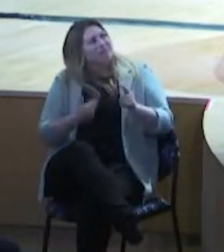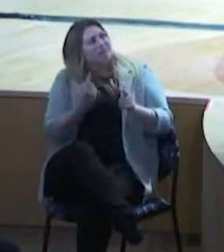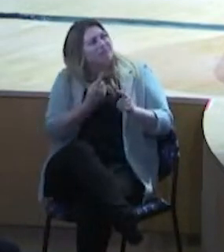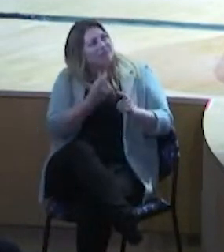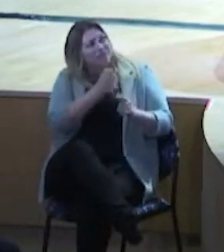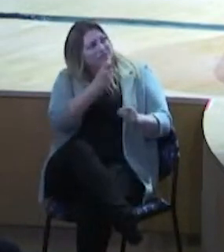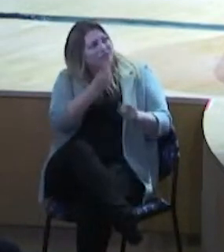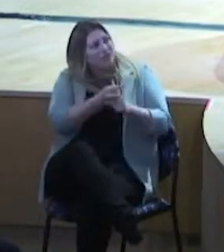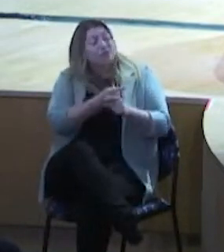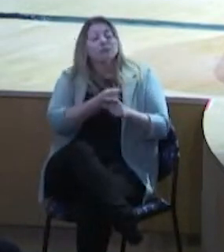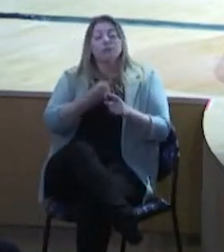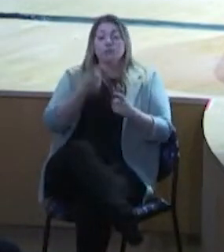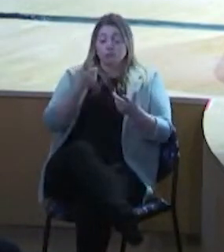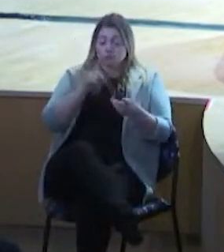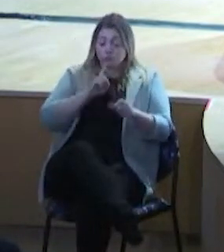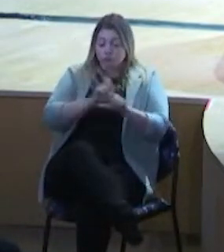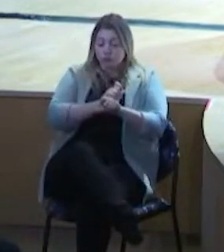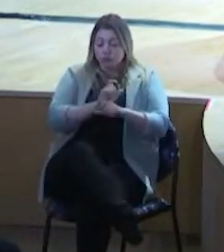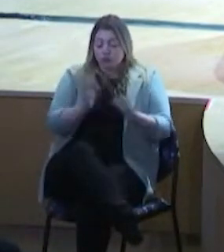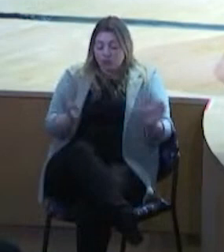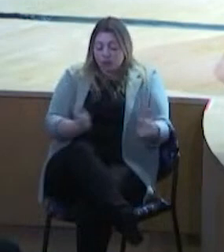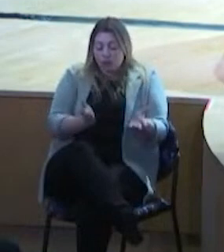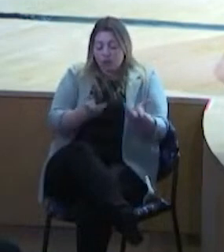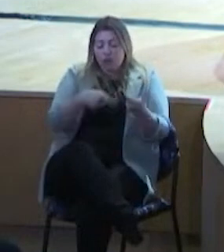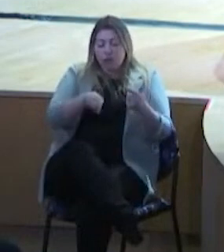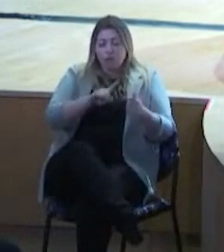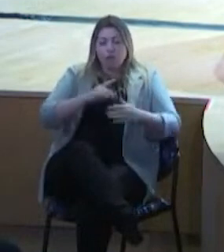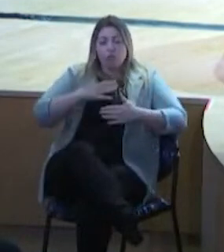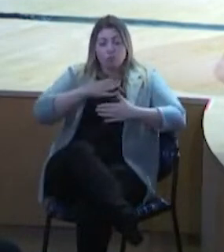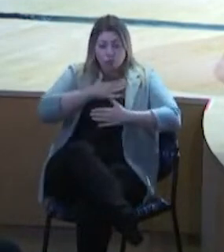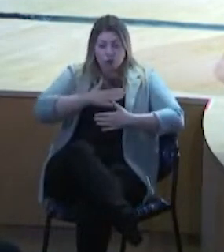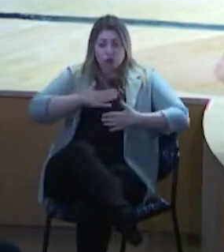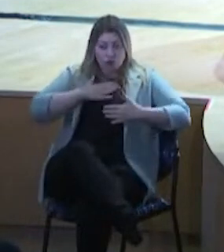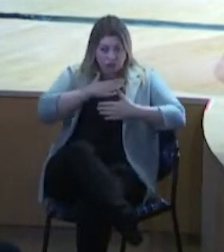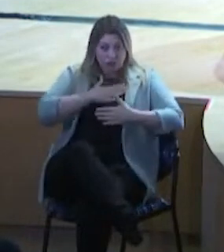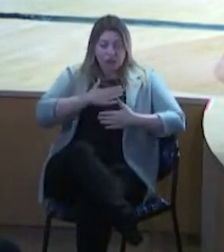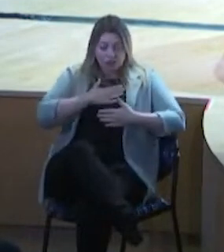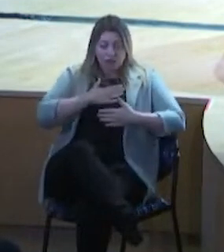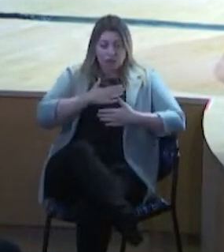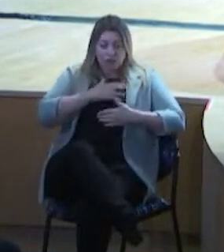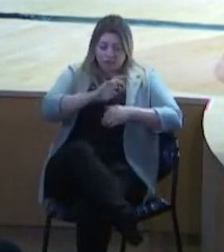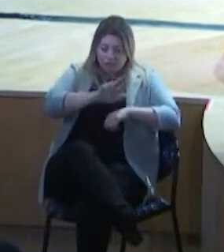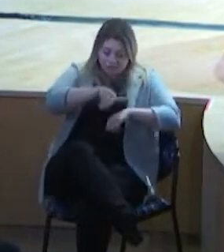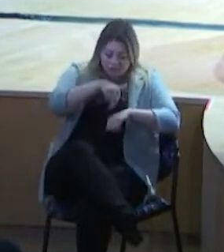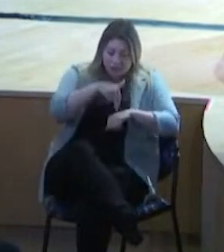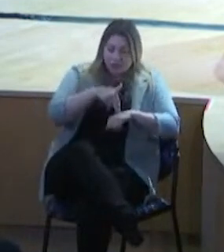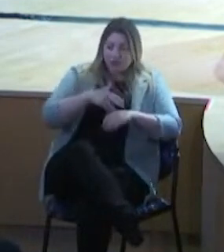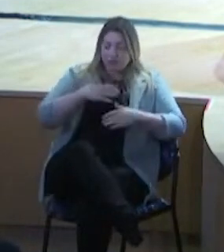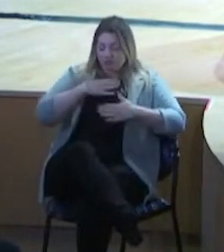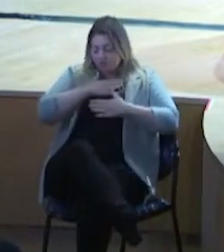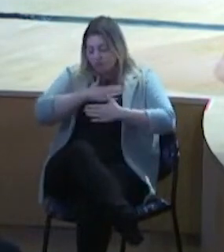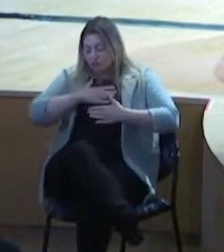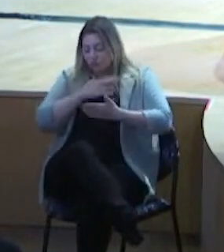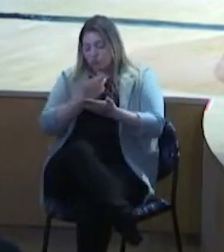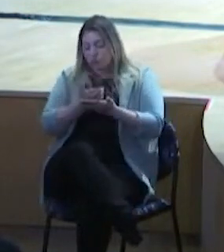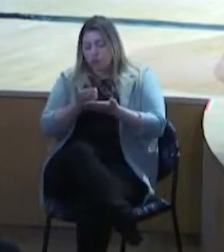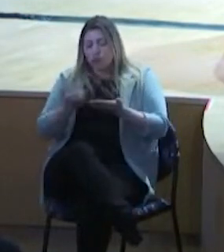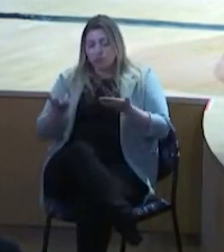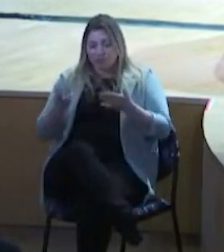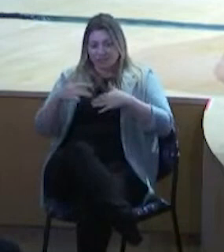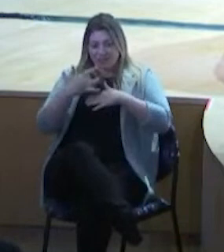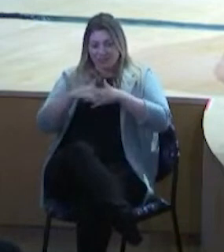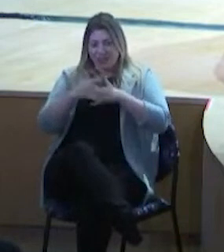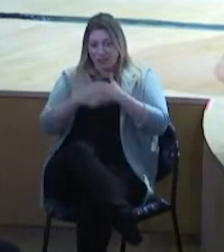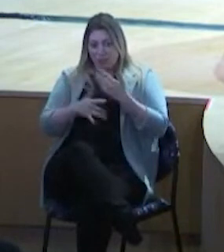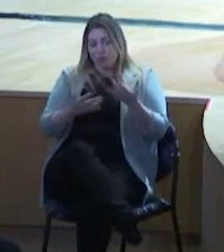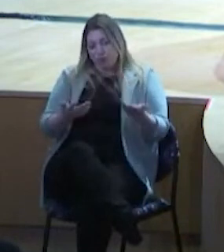cultivating their appreciation for nature and for the resources that we have